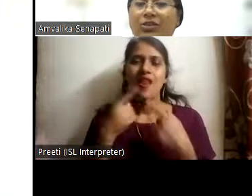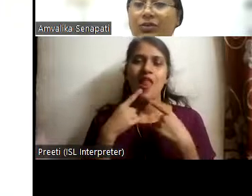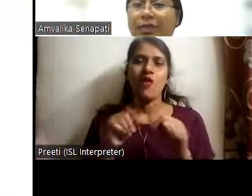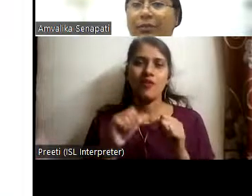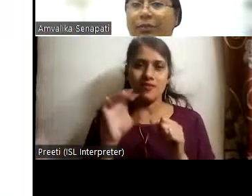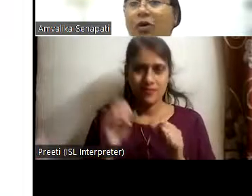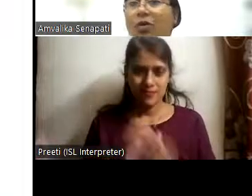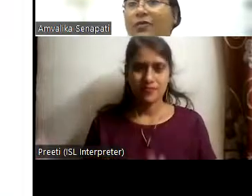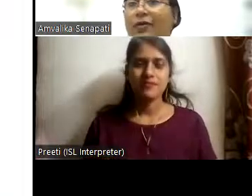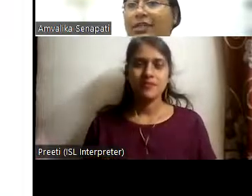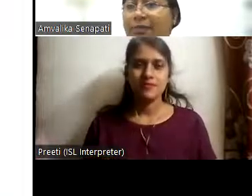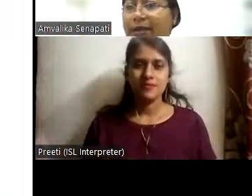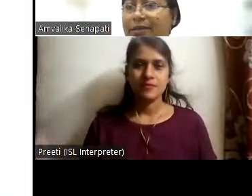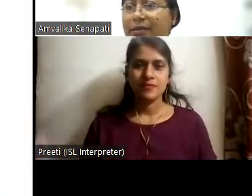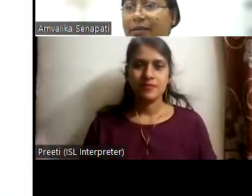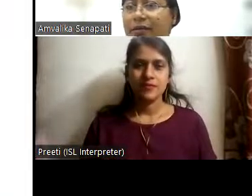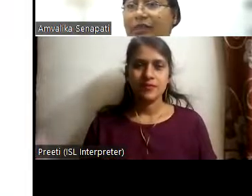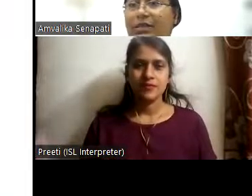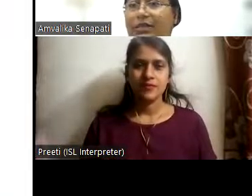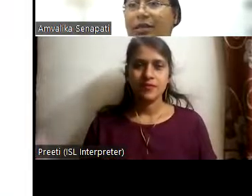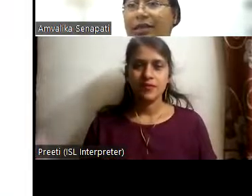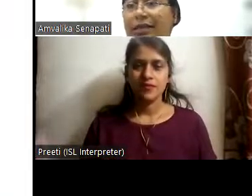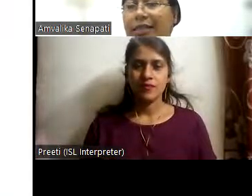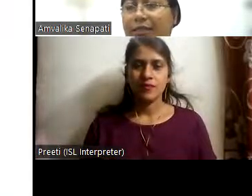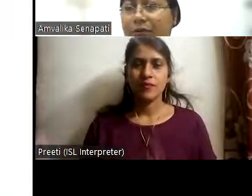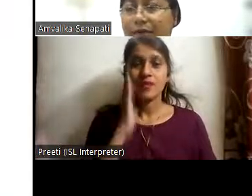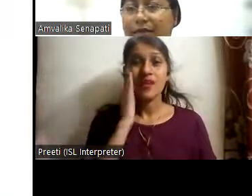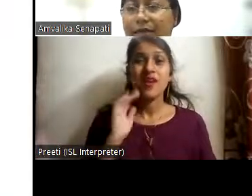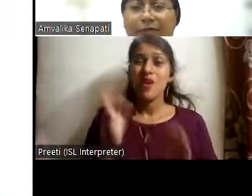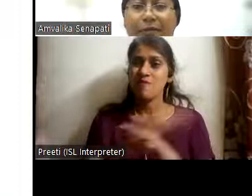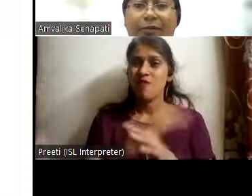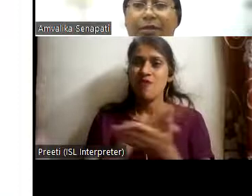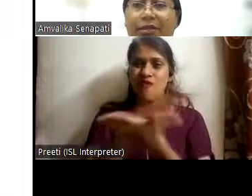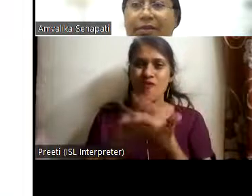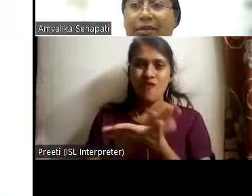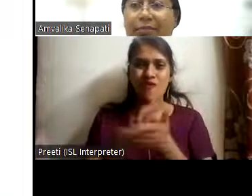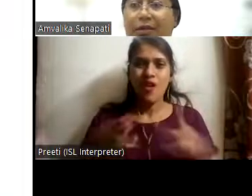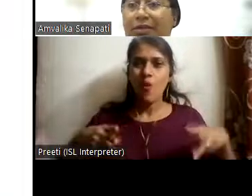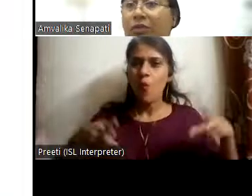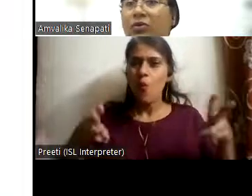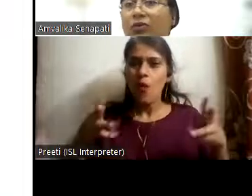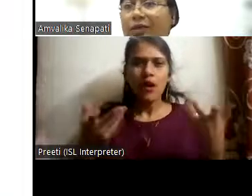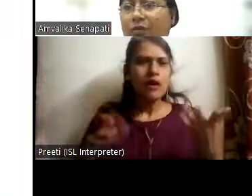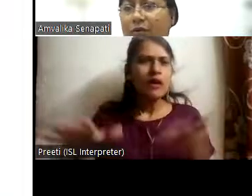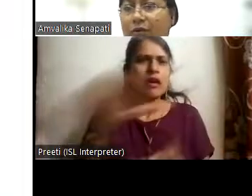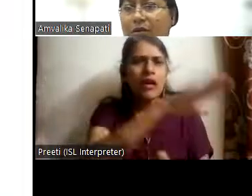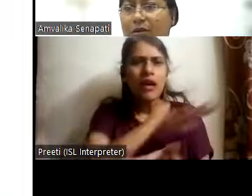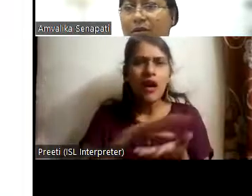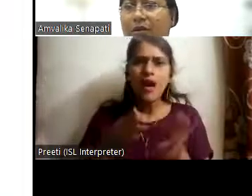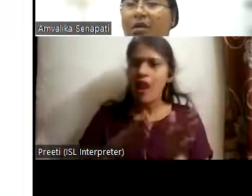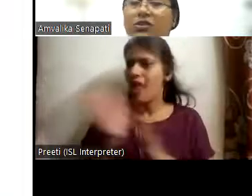I showed you that big open white space, which is a little disorienting for people with disability because they don't know where to